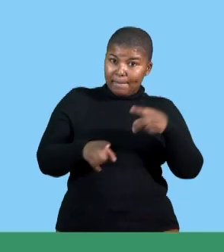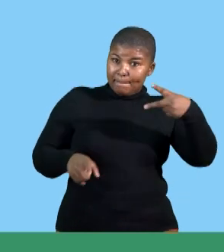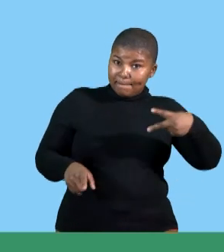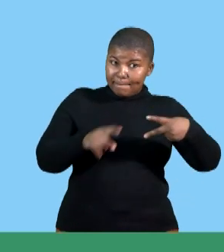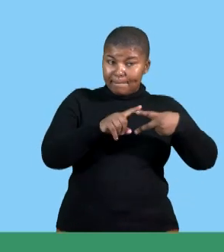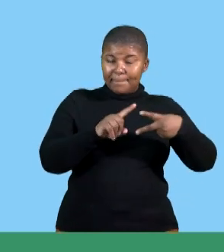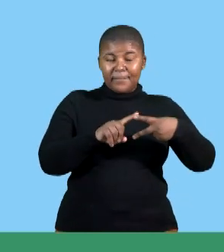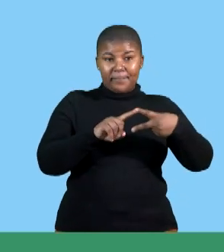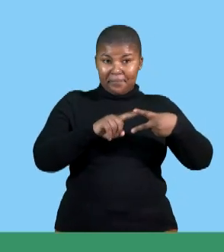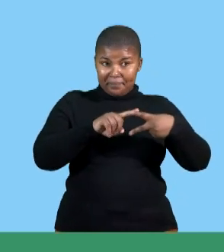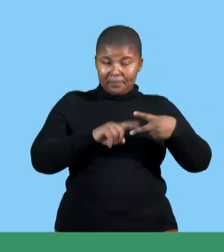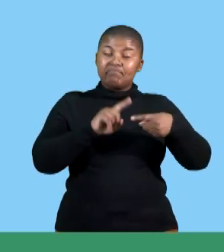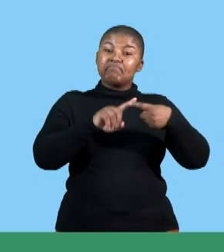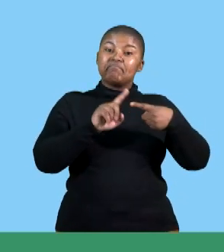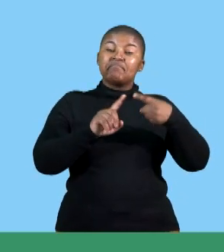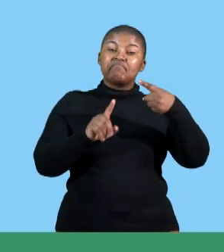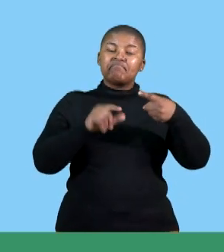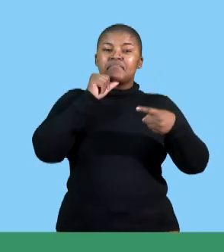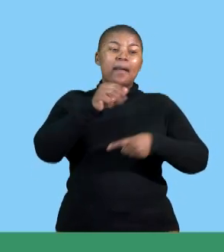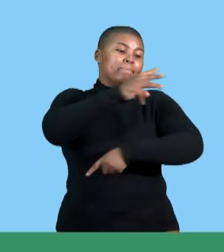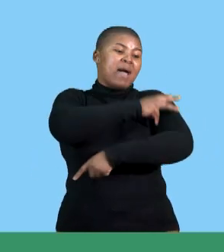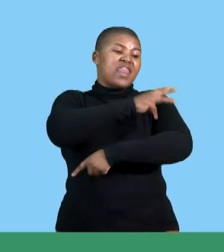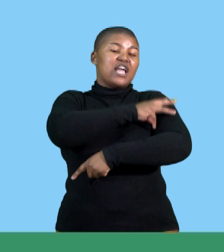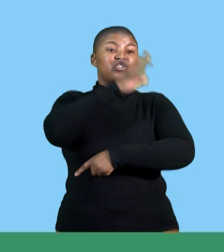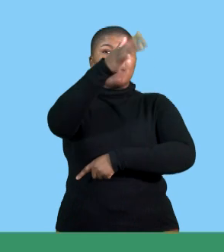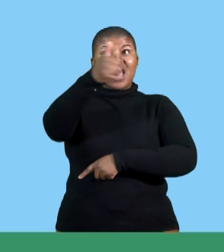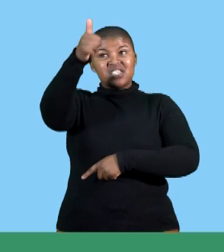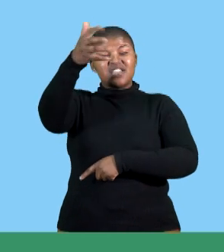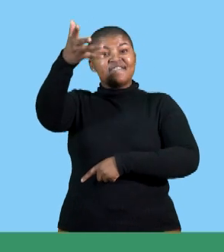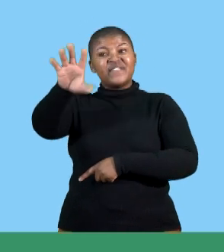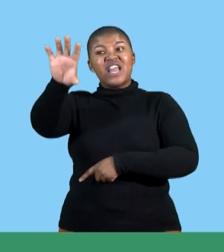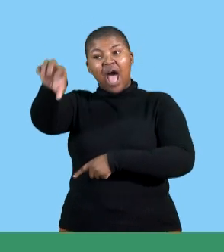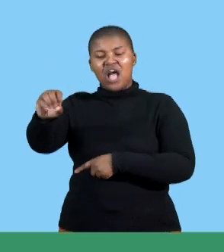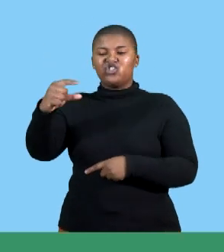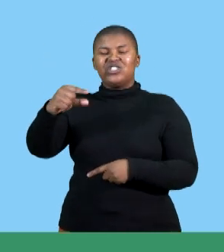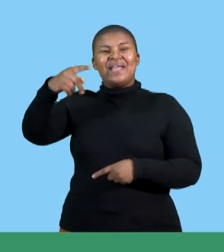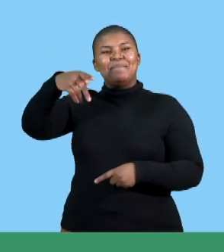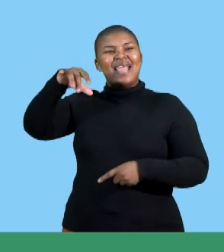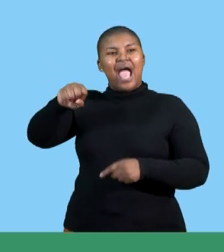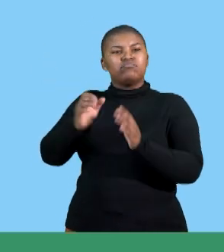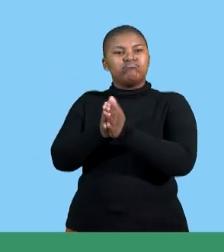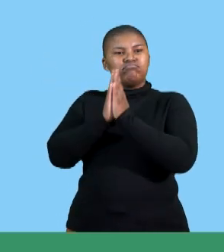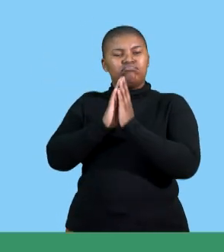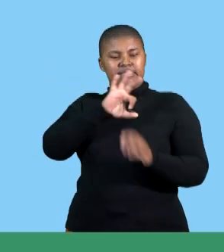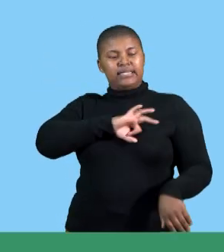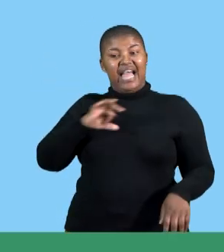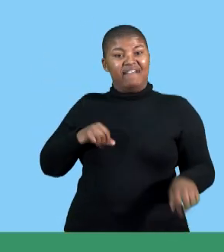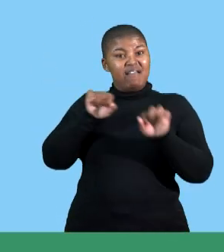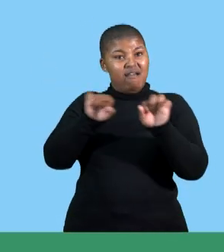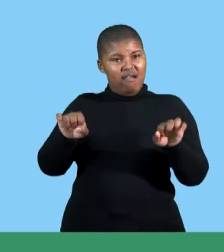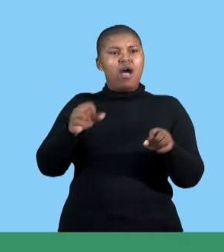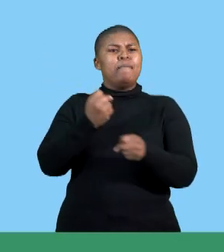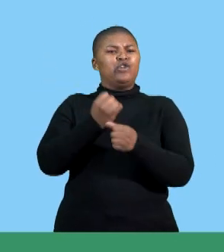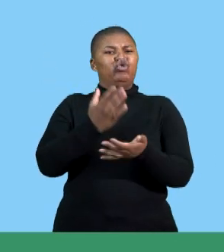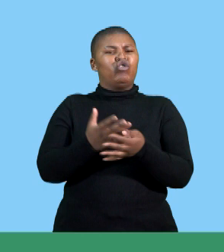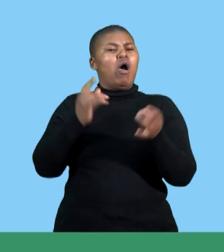the right things. The management of GPS requested their employees to come up with new ideas on how